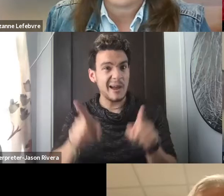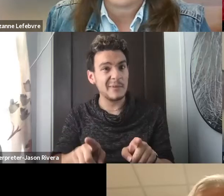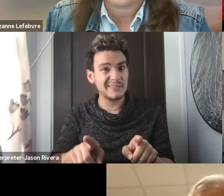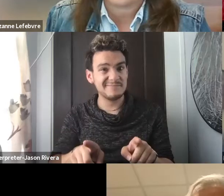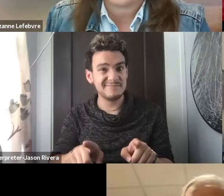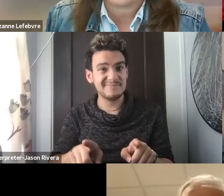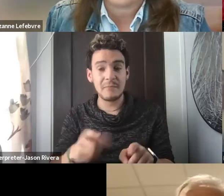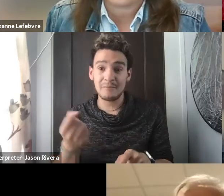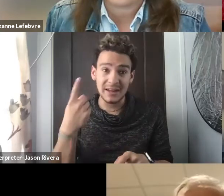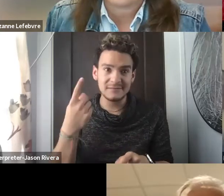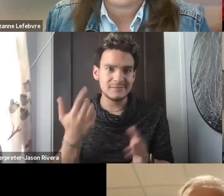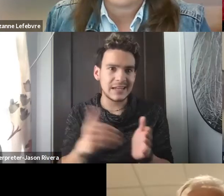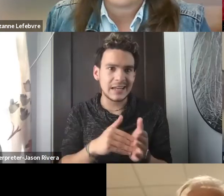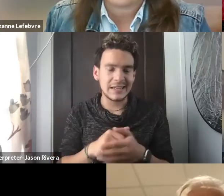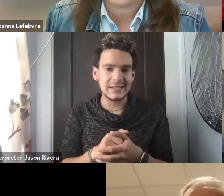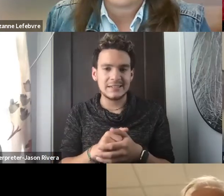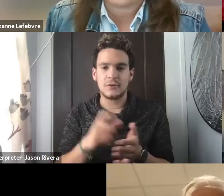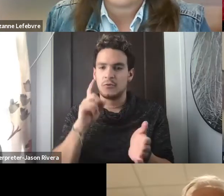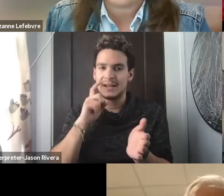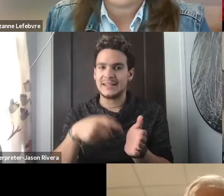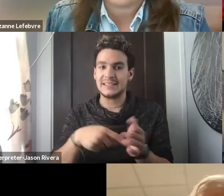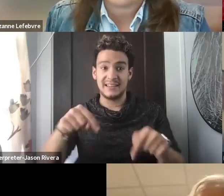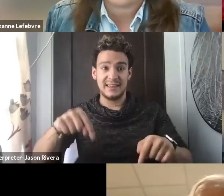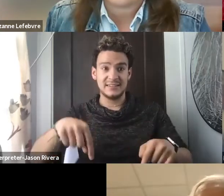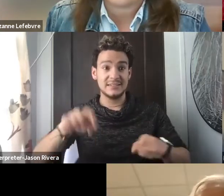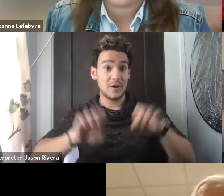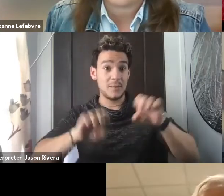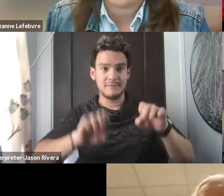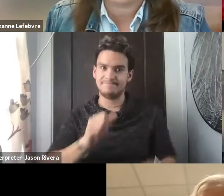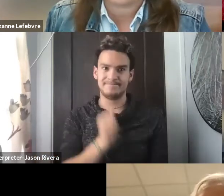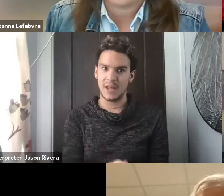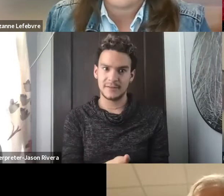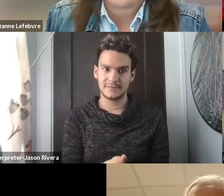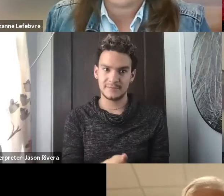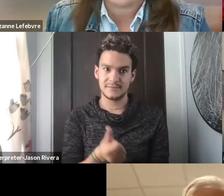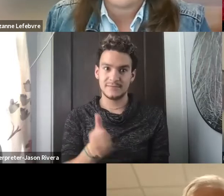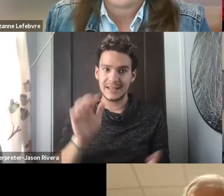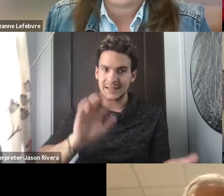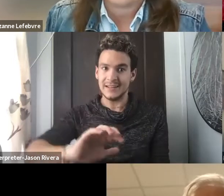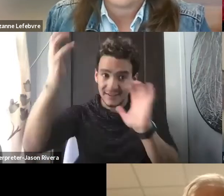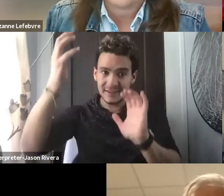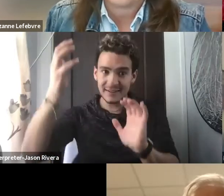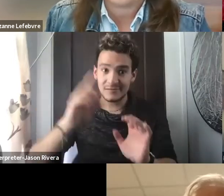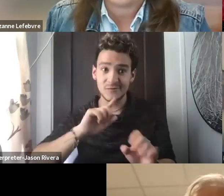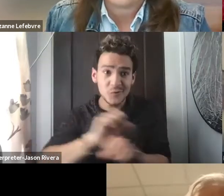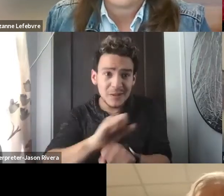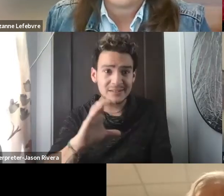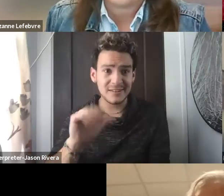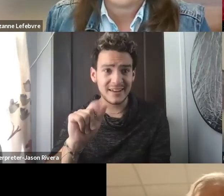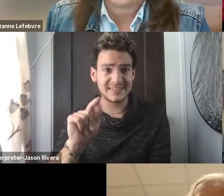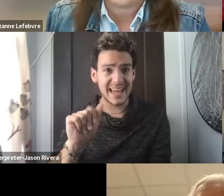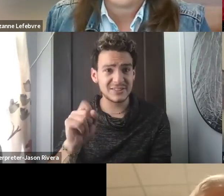you know, again, just recognizing that this is not an experiment. This is a catastrophe. And in that same way,